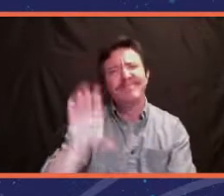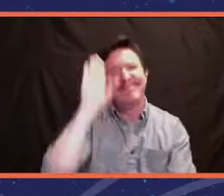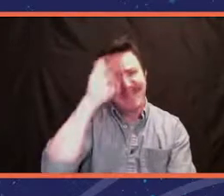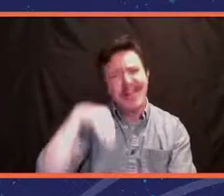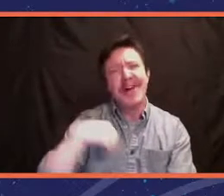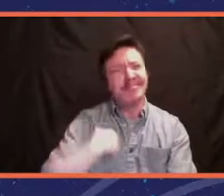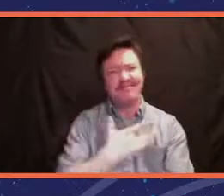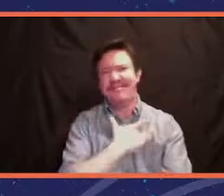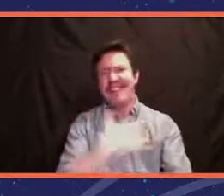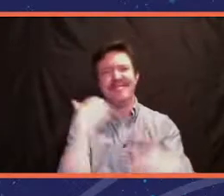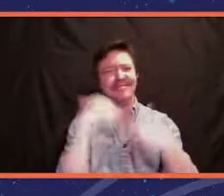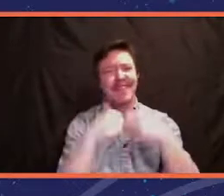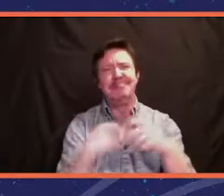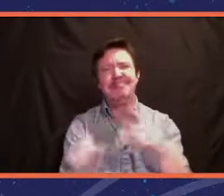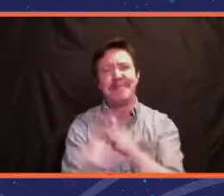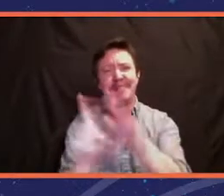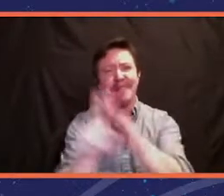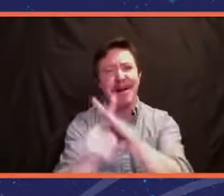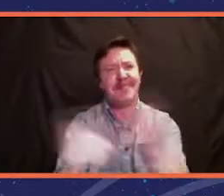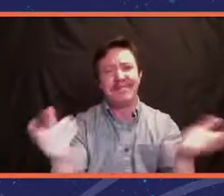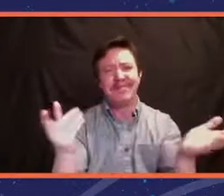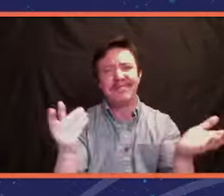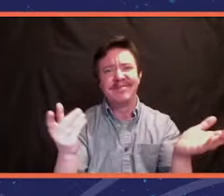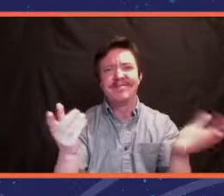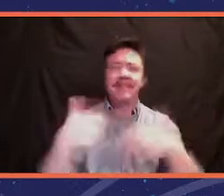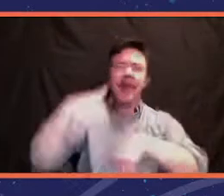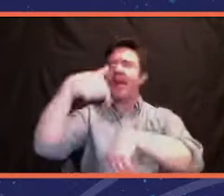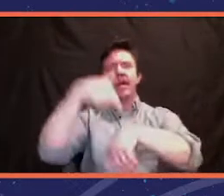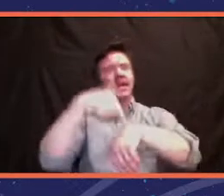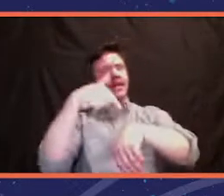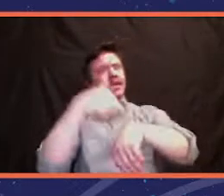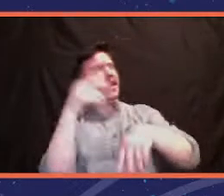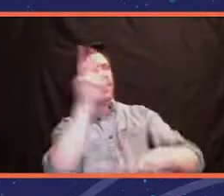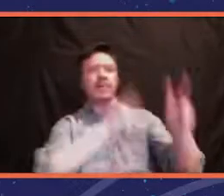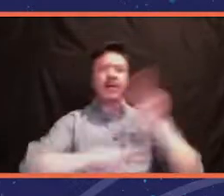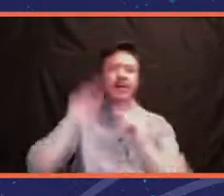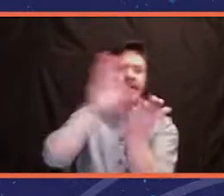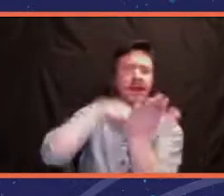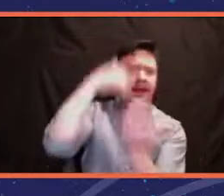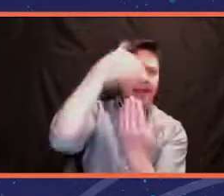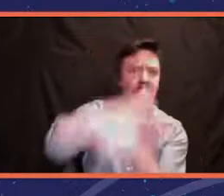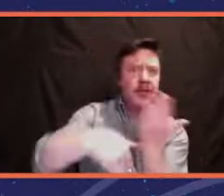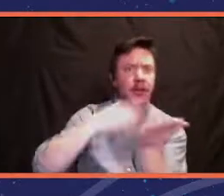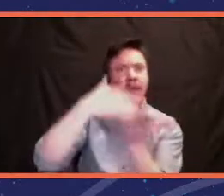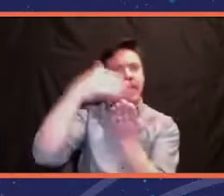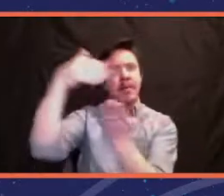a year and a half now. I don't know, what is time? How long? 3 years now? It feels like 50 years maybe.